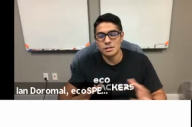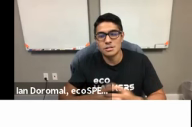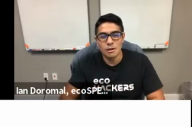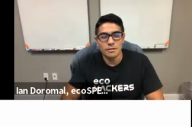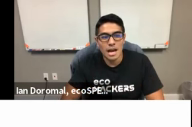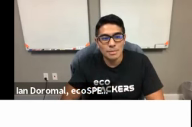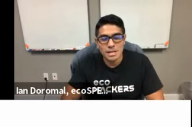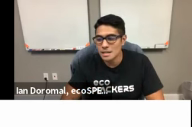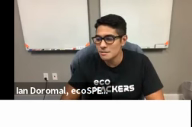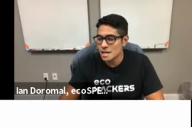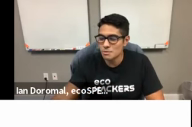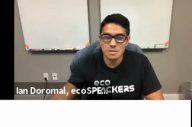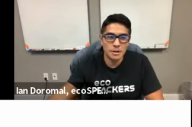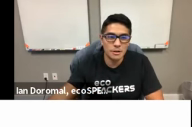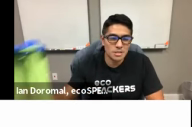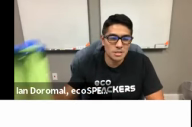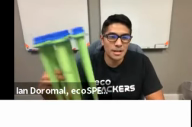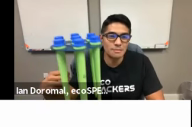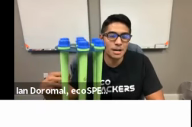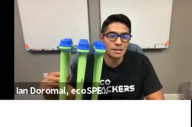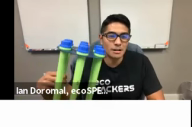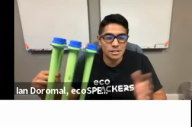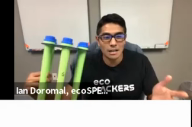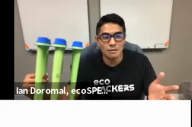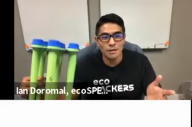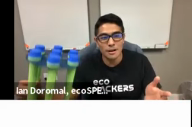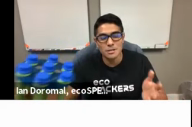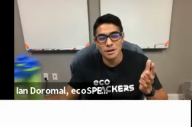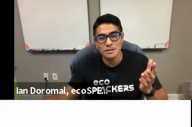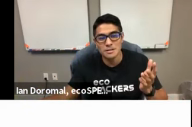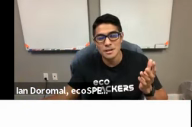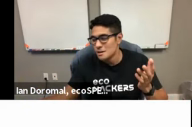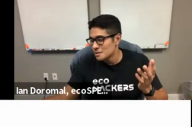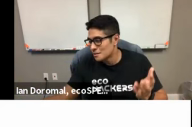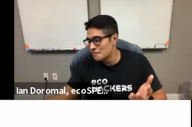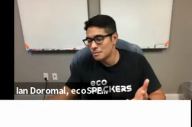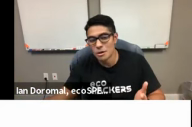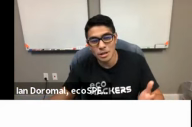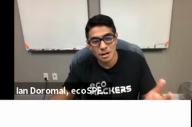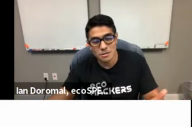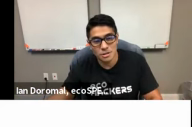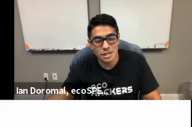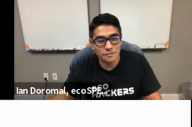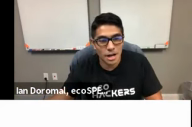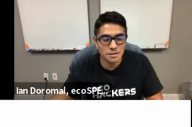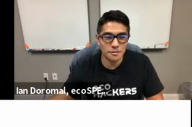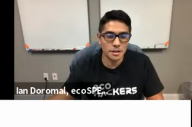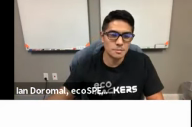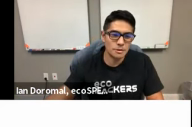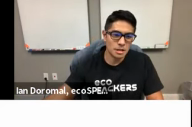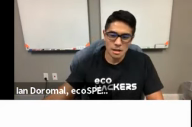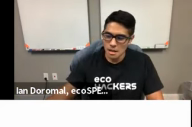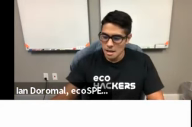without destroying the habitat. So that's where Spheres was invented by Dr. Jackie Quinn there, as well as Dr. Phil Maloney, also our chief advisor